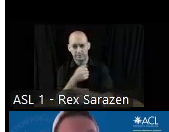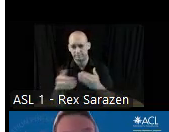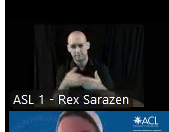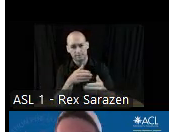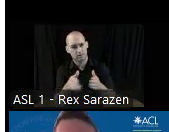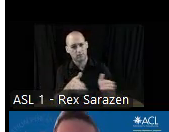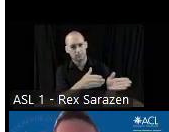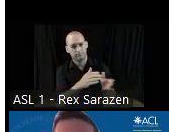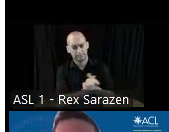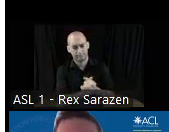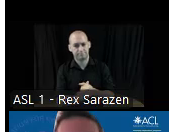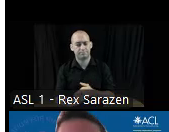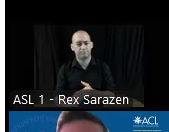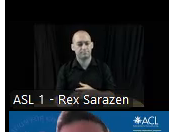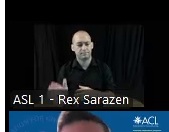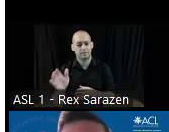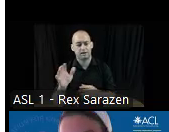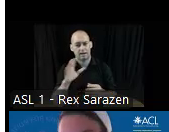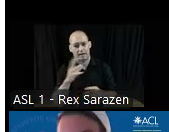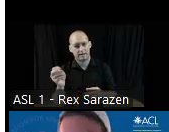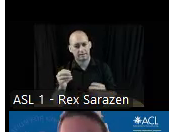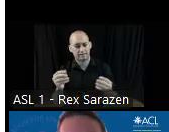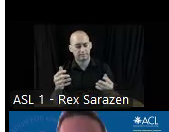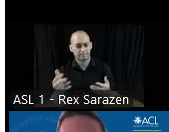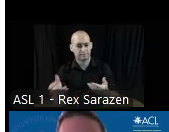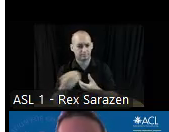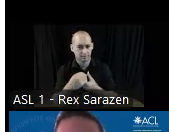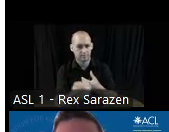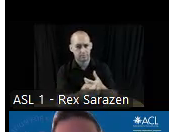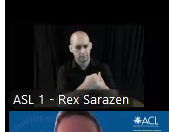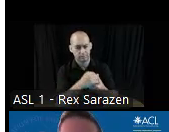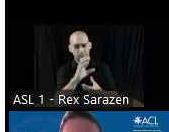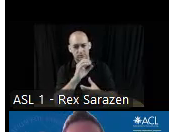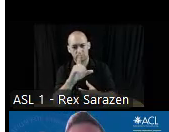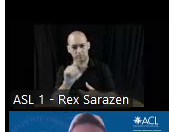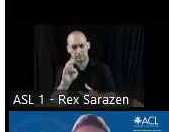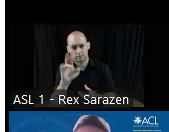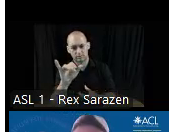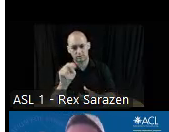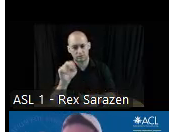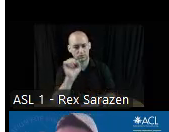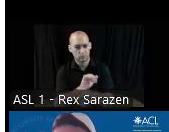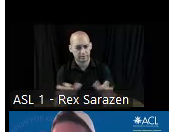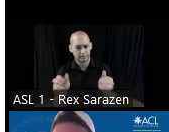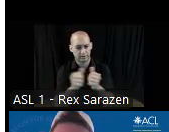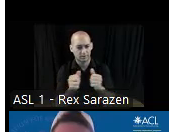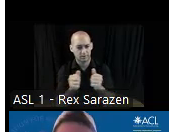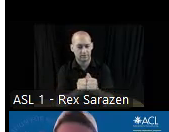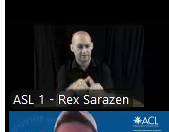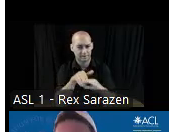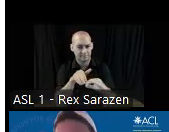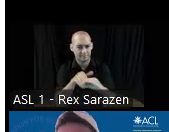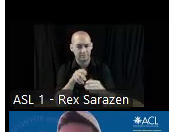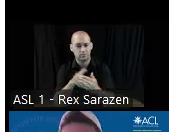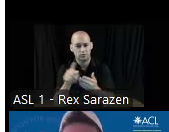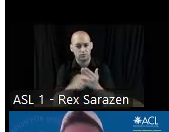then collaboration, that all sectors should work together to streamline access to programs, avoid duplicative work,